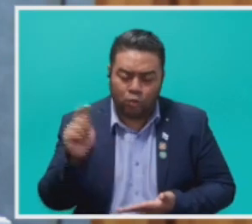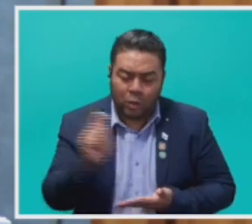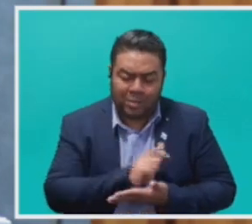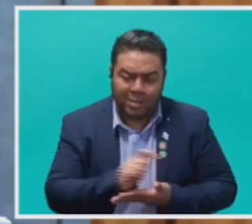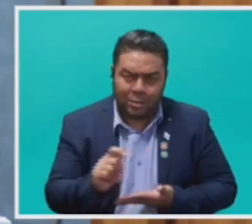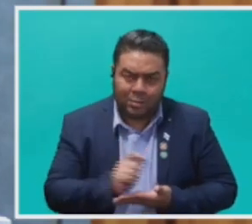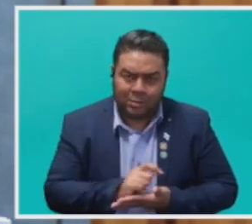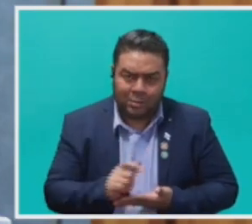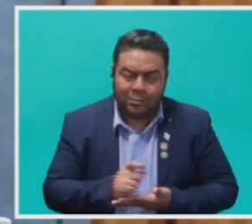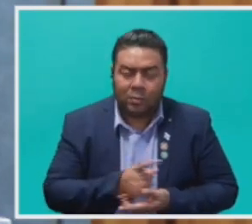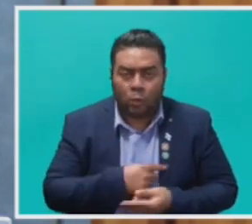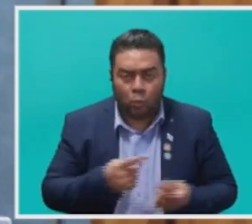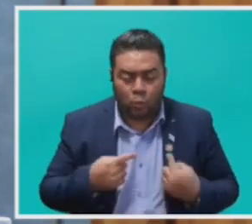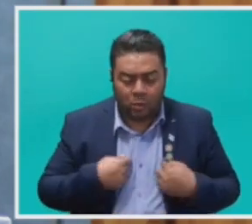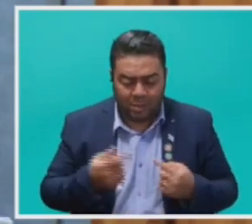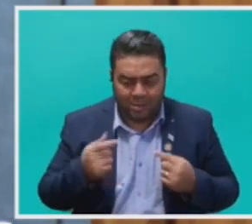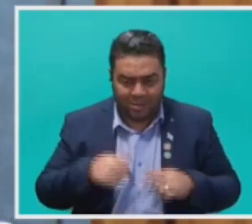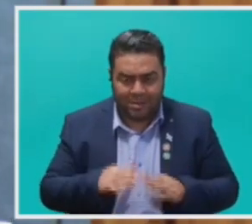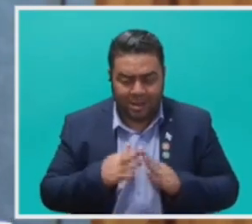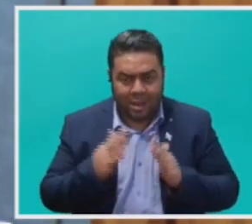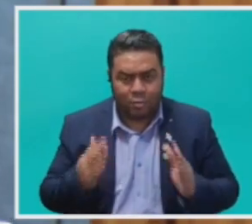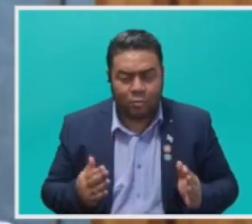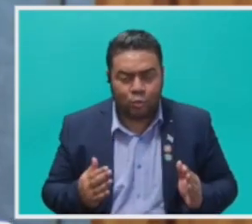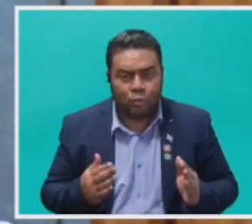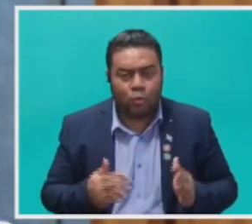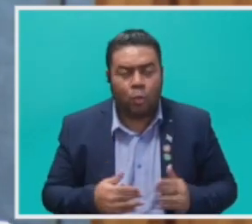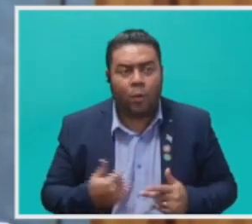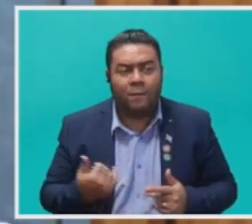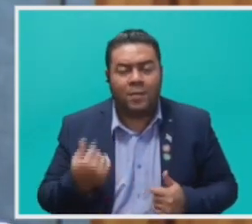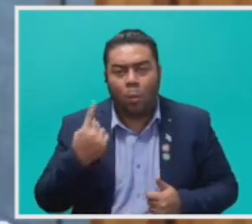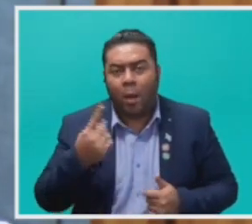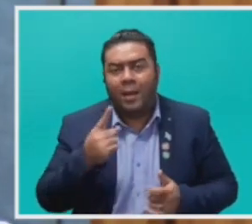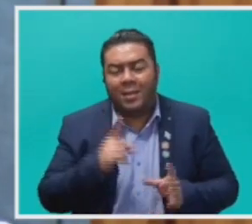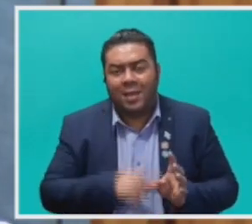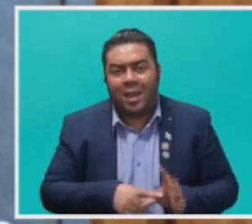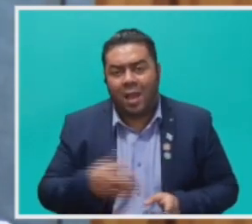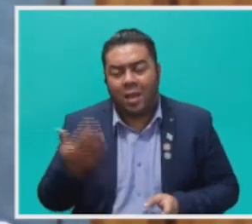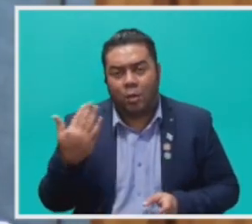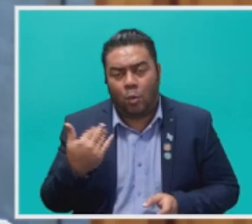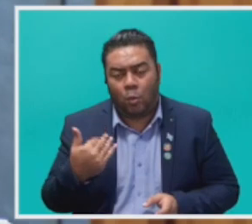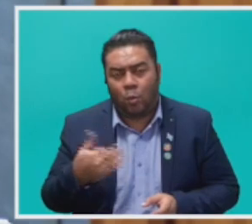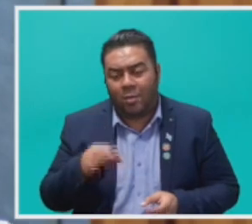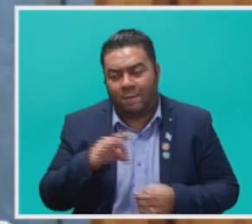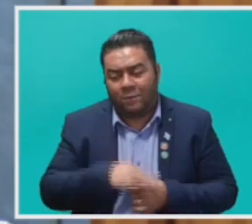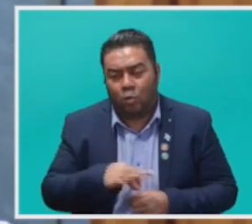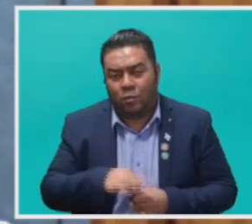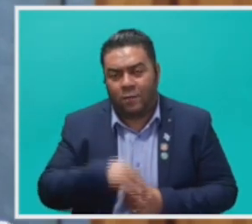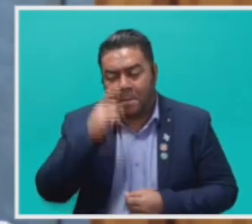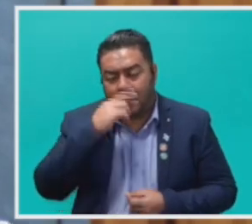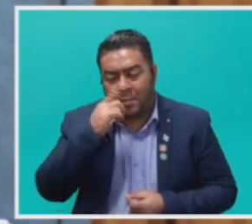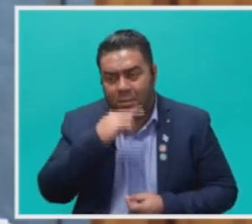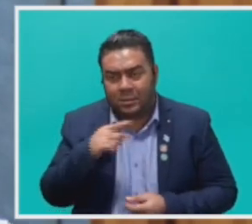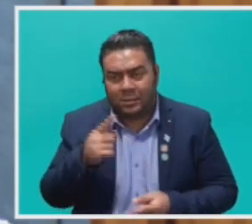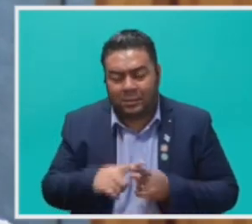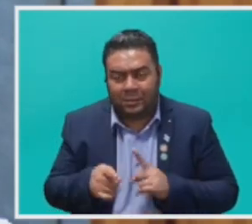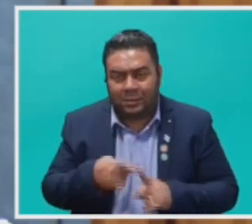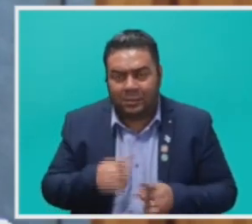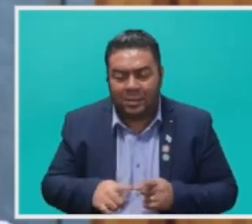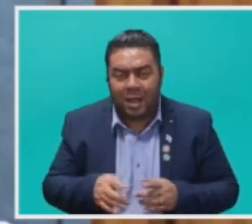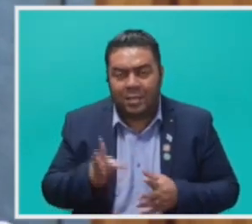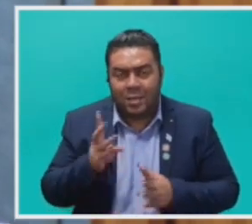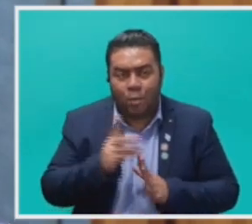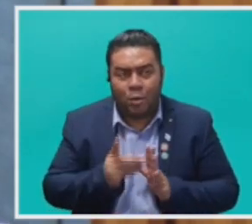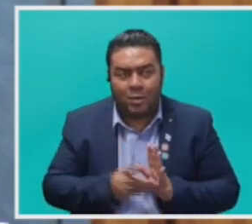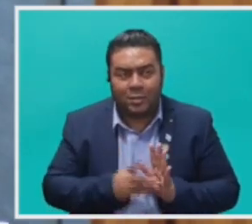transparency. We in this House were entrusted less than 1 year ago with the votes of people exercising their democratic